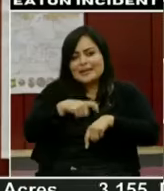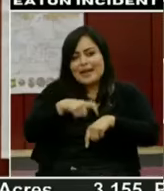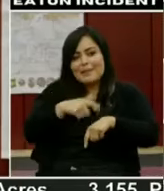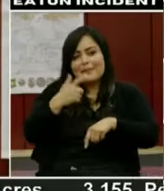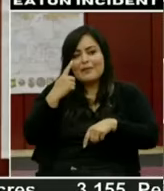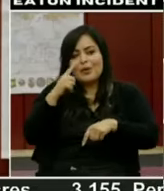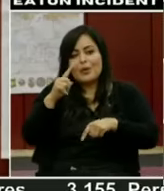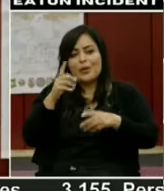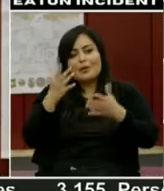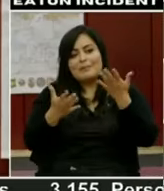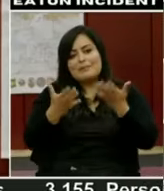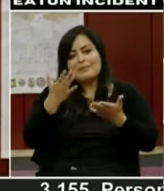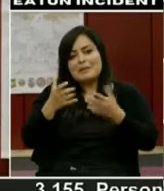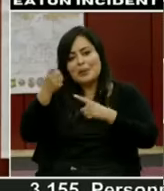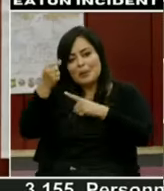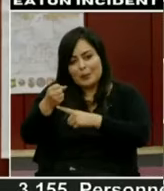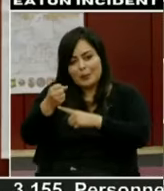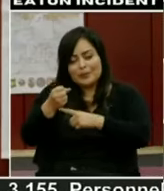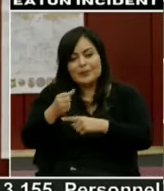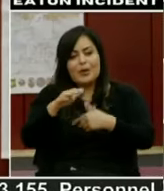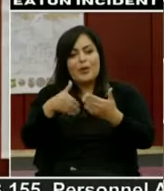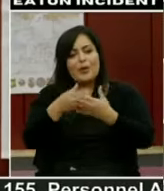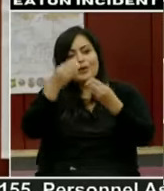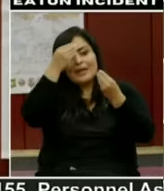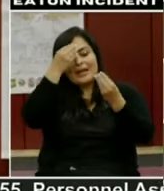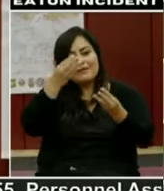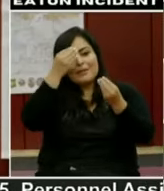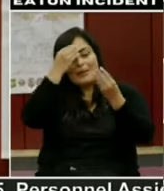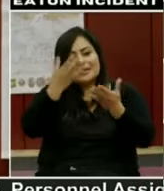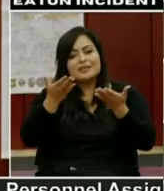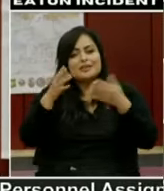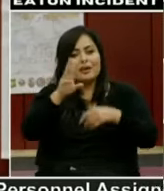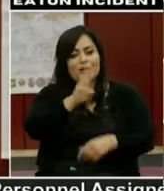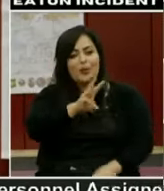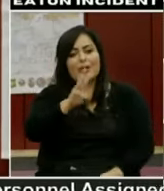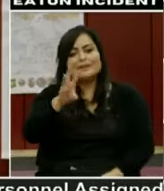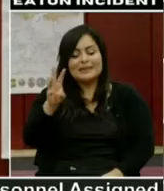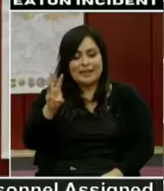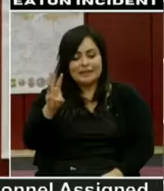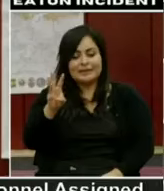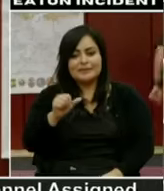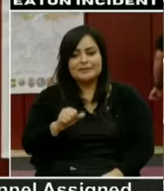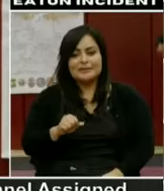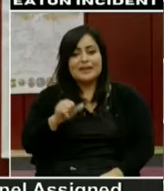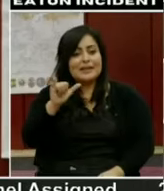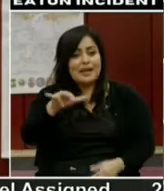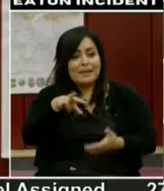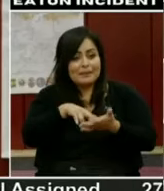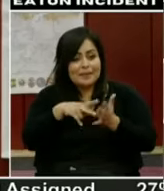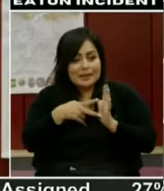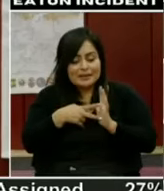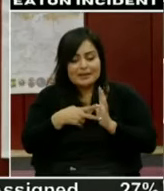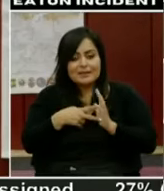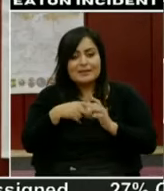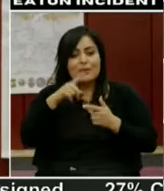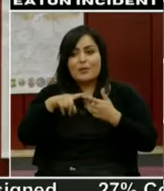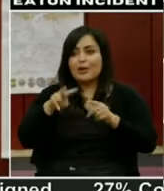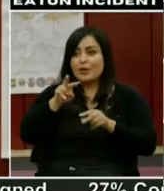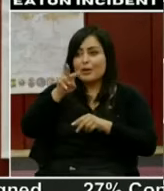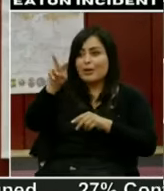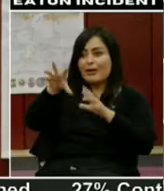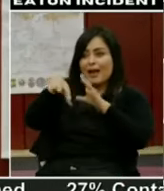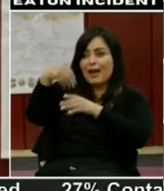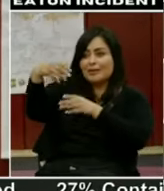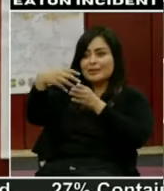be. Information is loaded on that. I encourage all of you to go and visit with that. That being said, when you look outside right now, the